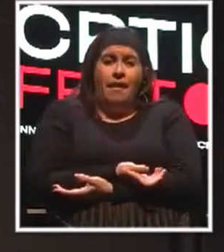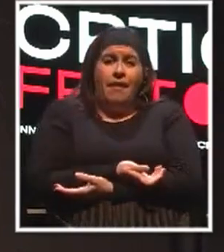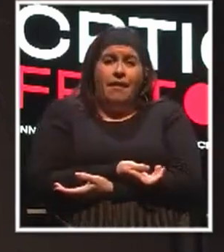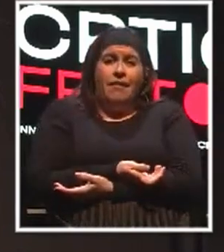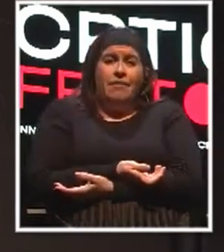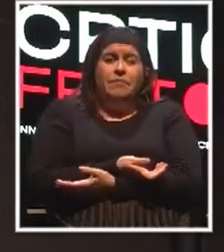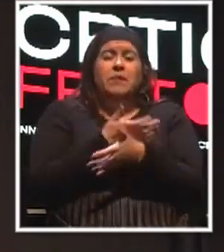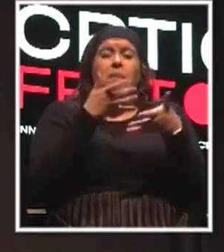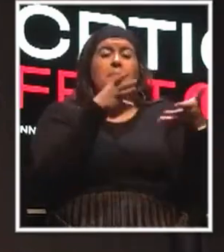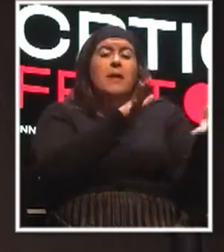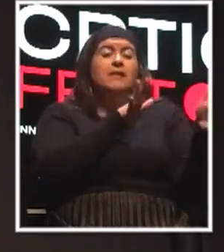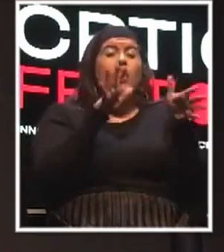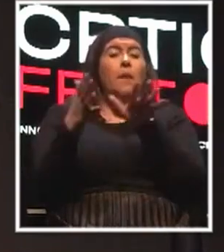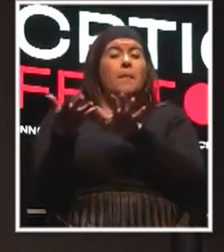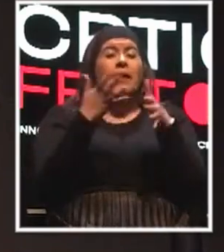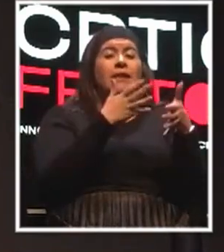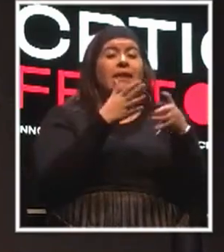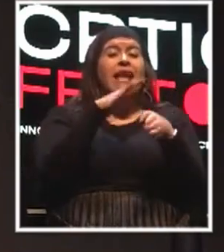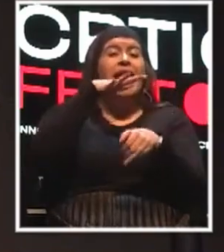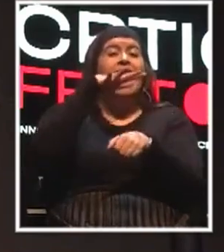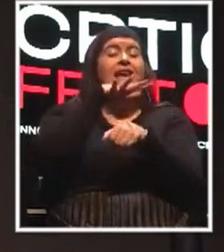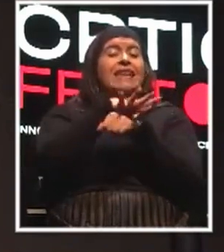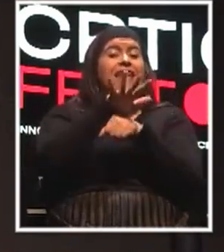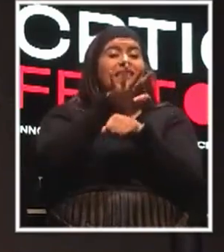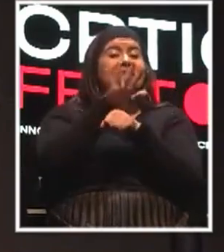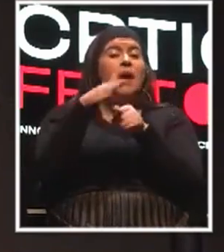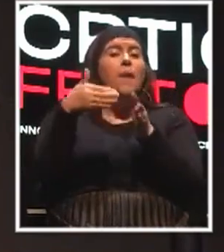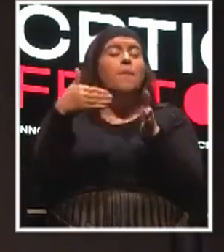Estimated $15 million an episode.